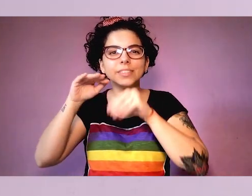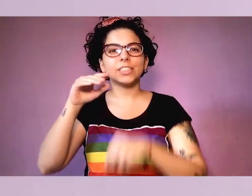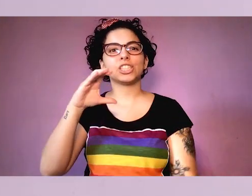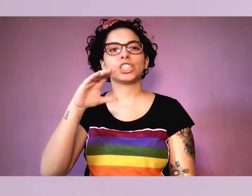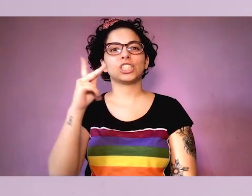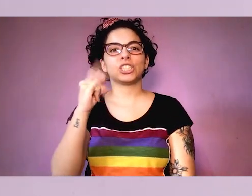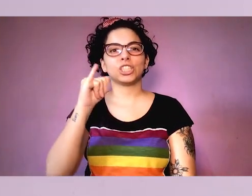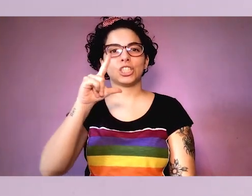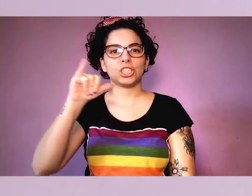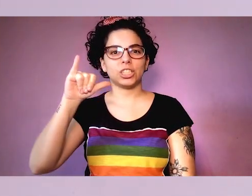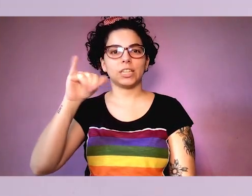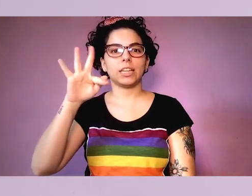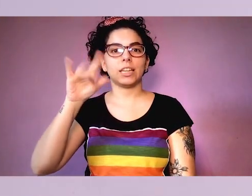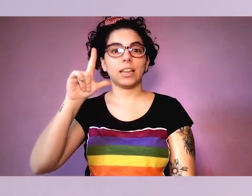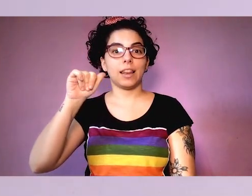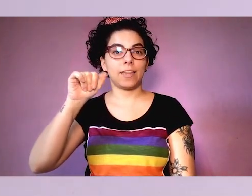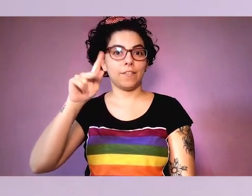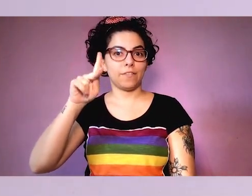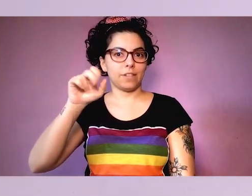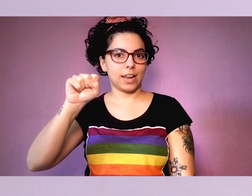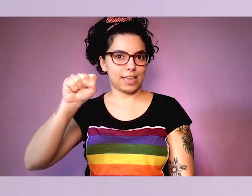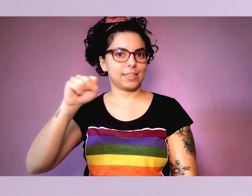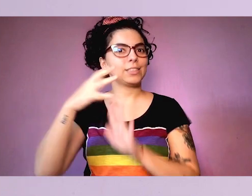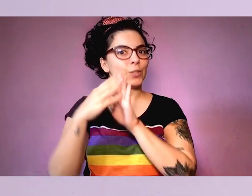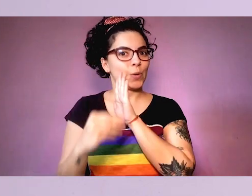These are chili flakes.